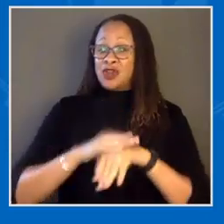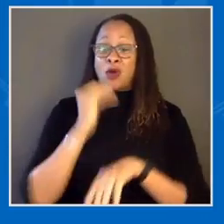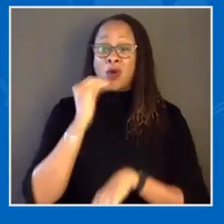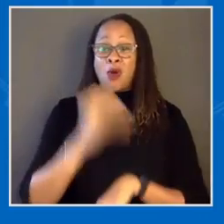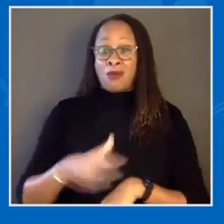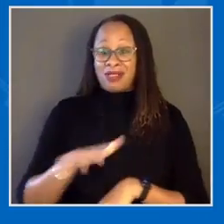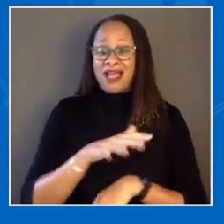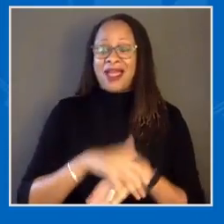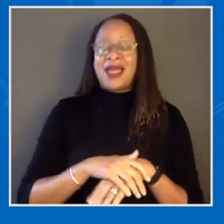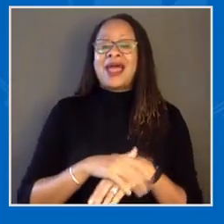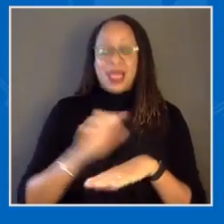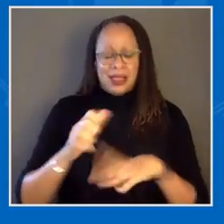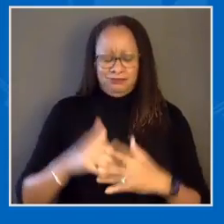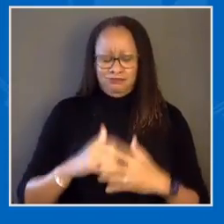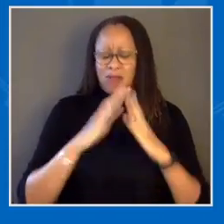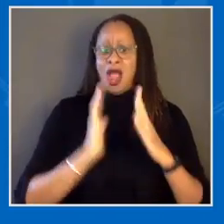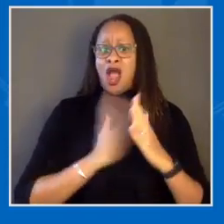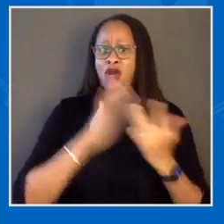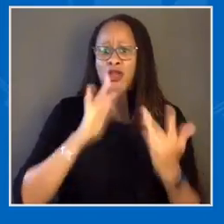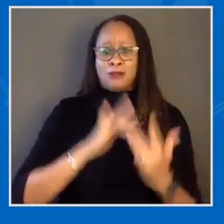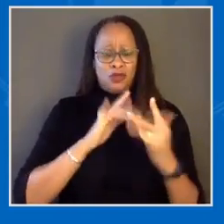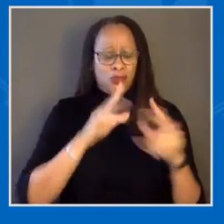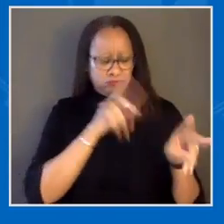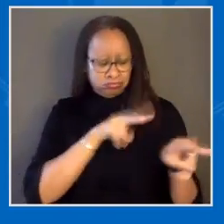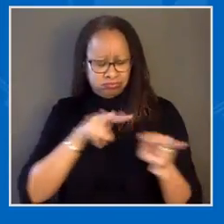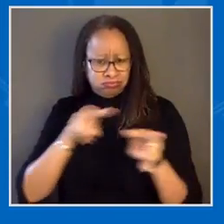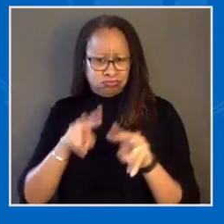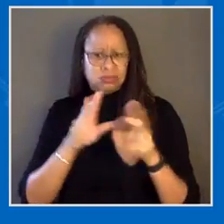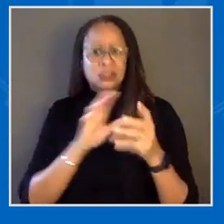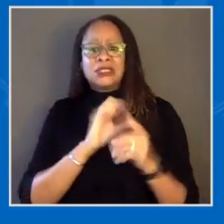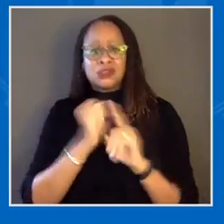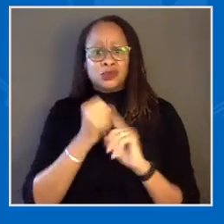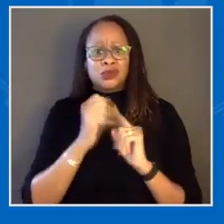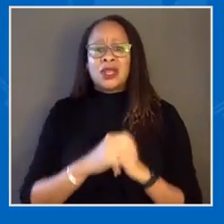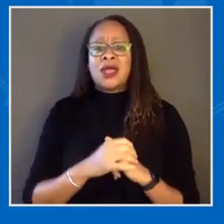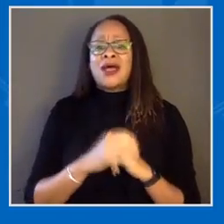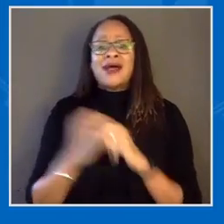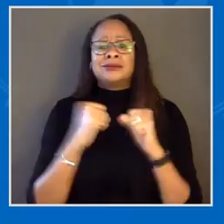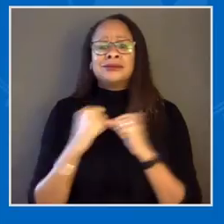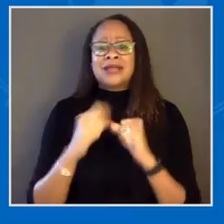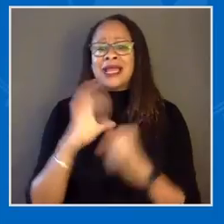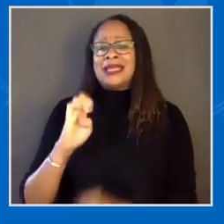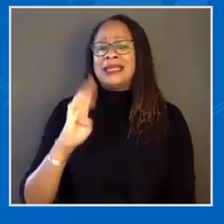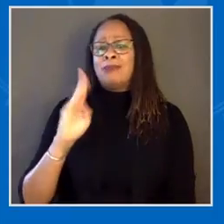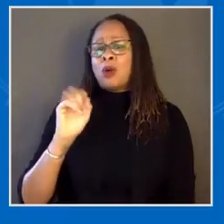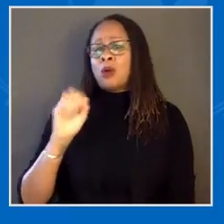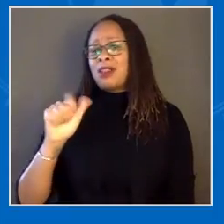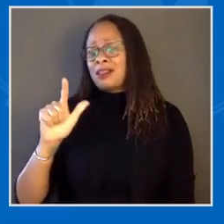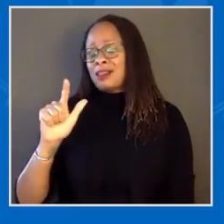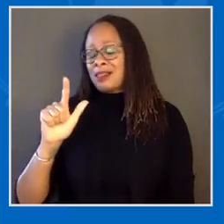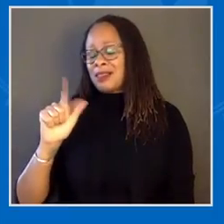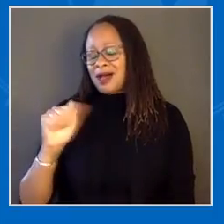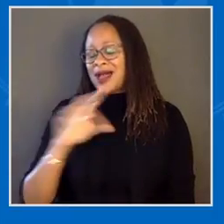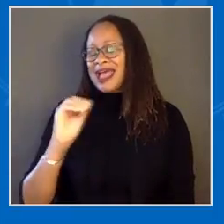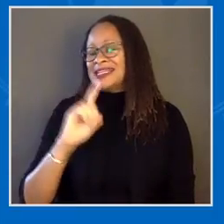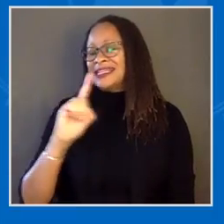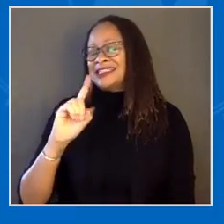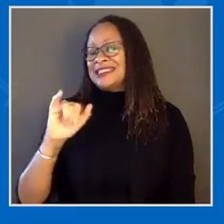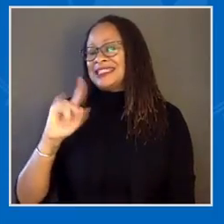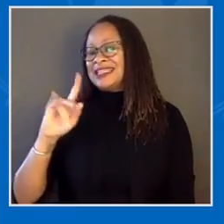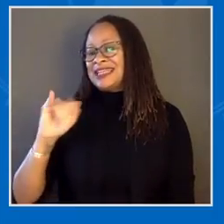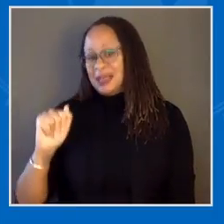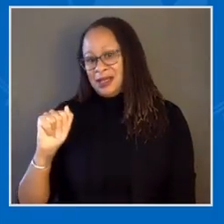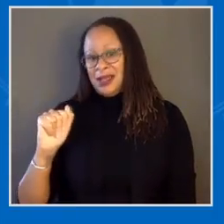helped communities recover from natural disaster, combated Ebola and Zika. And while DHS affects